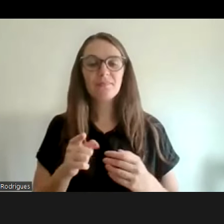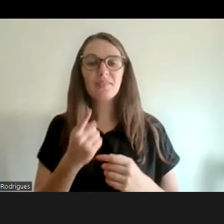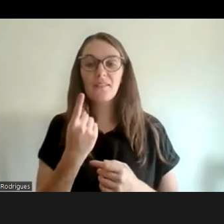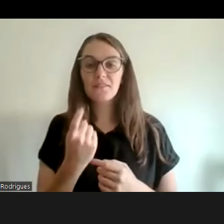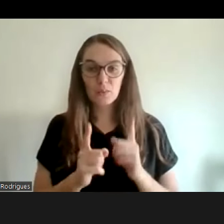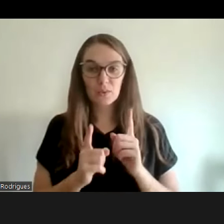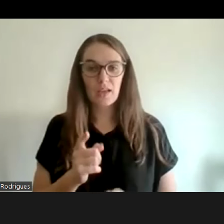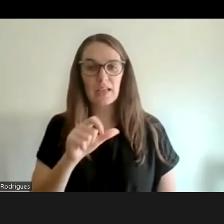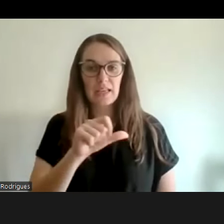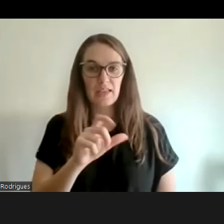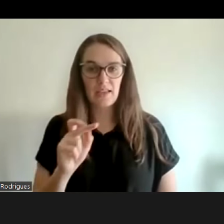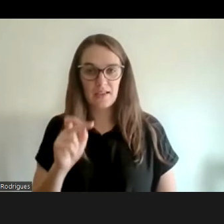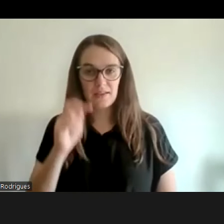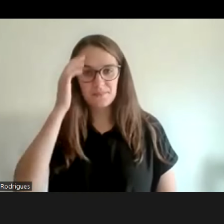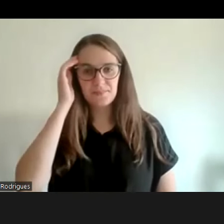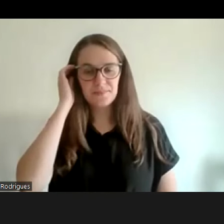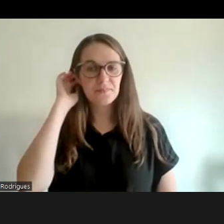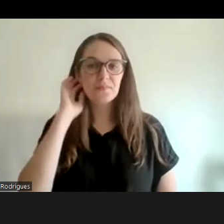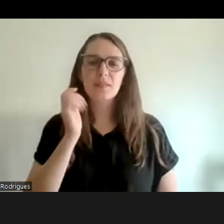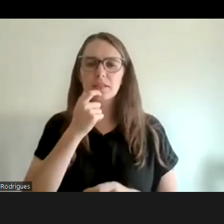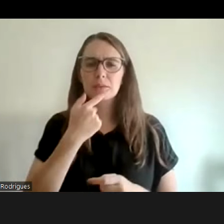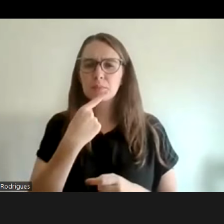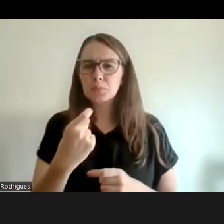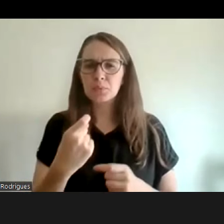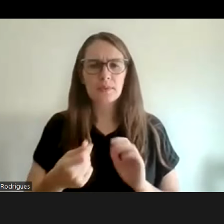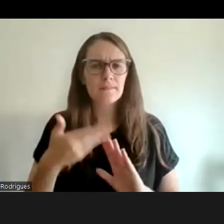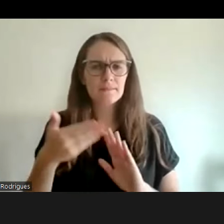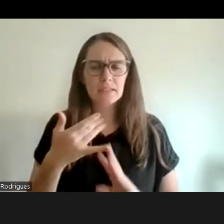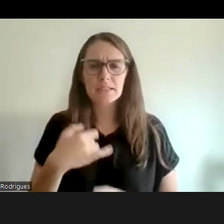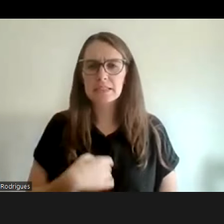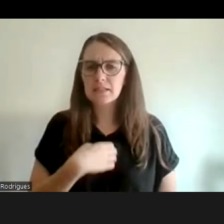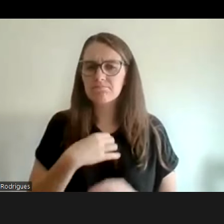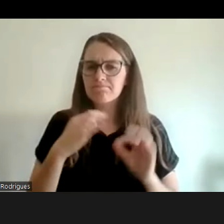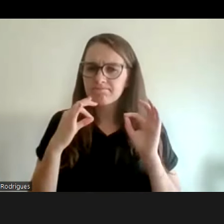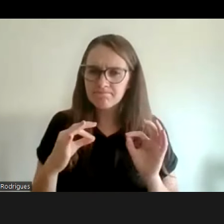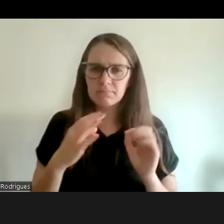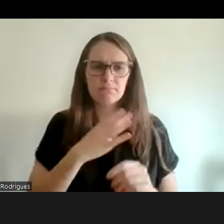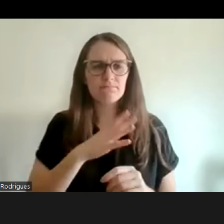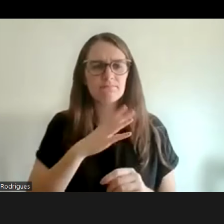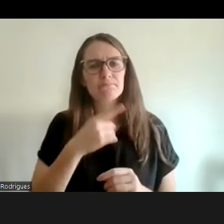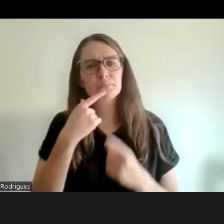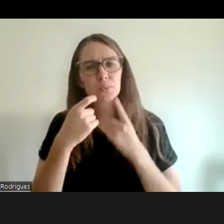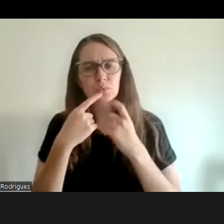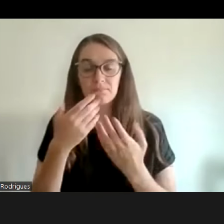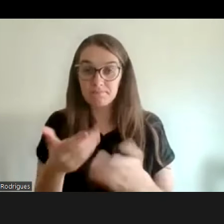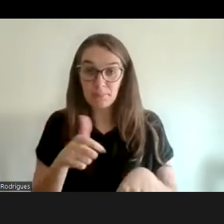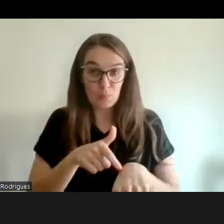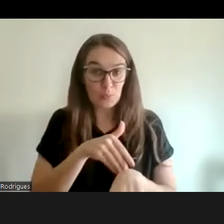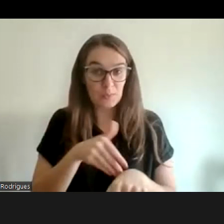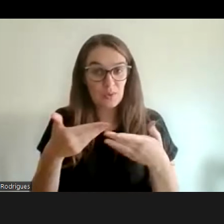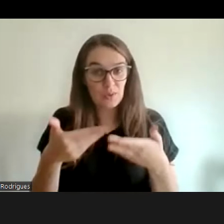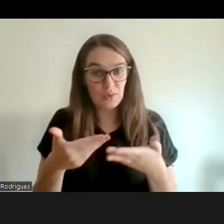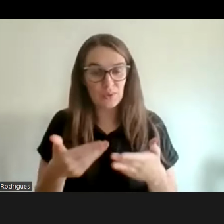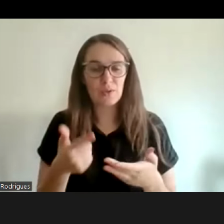Q&A. So if you have a burning question that you feel you want to know the answer to, now it's the time to post it